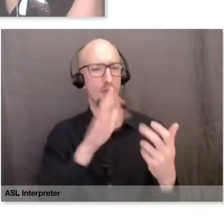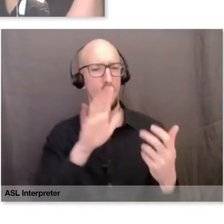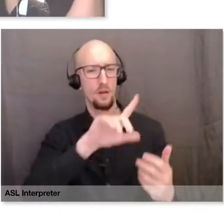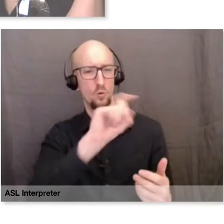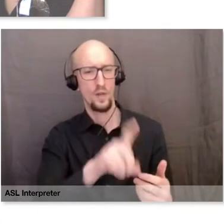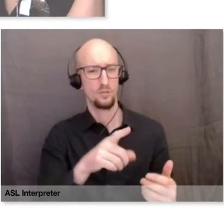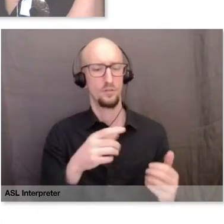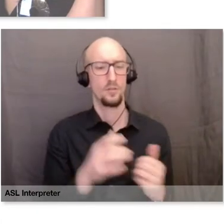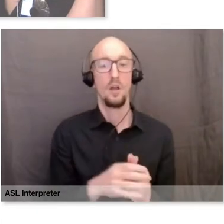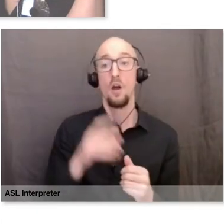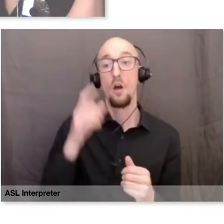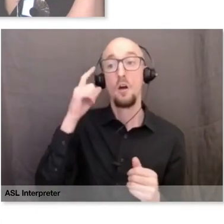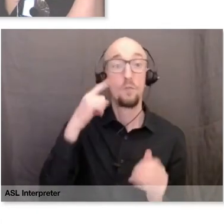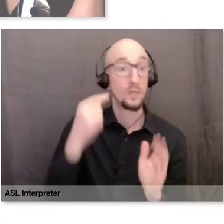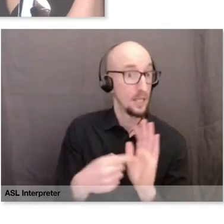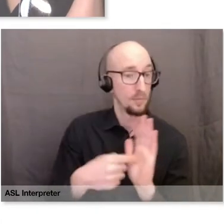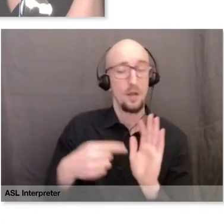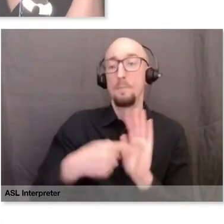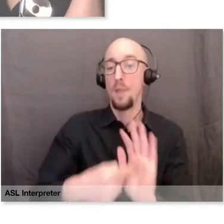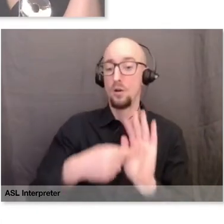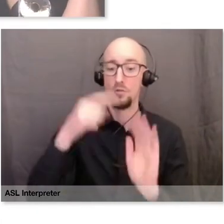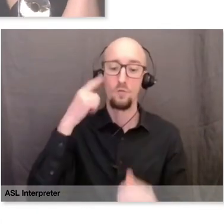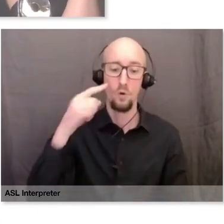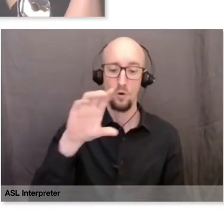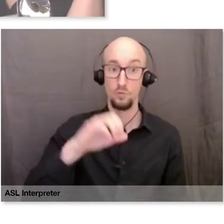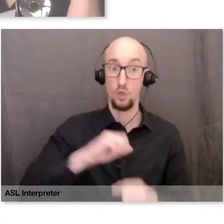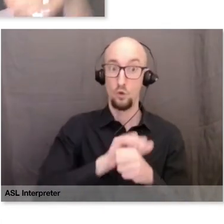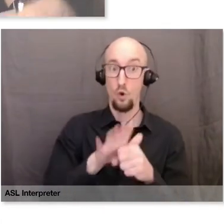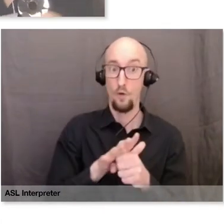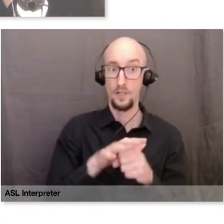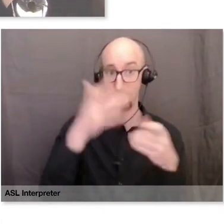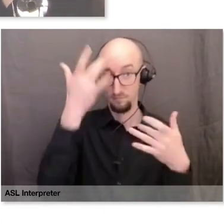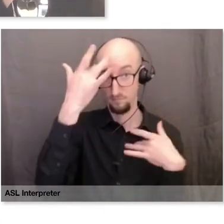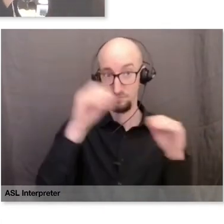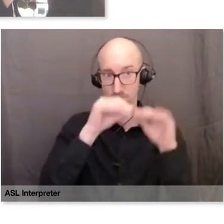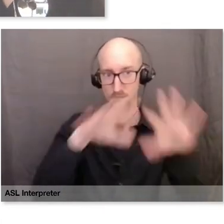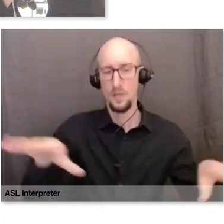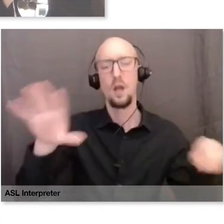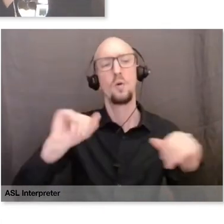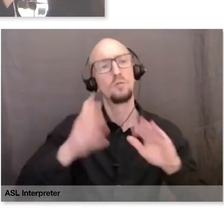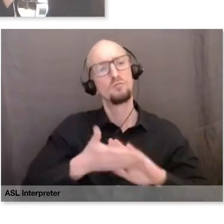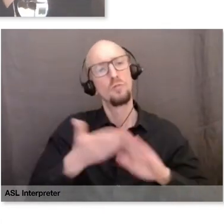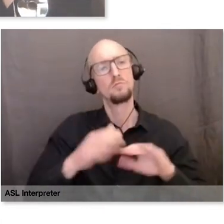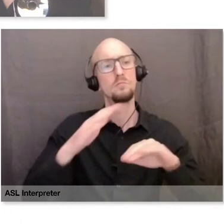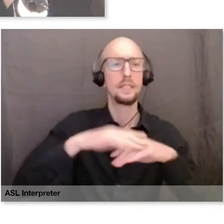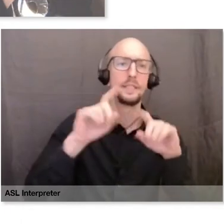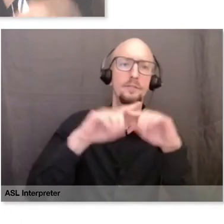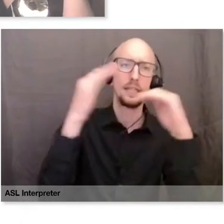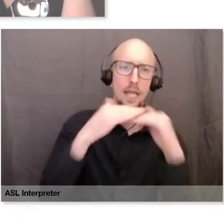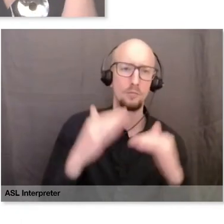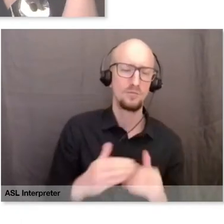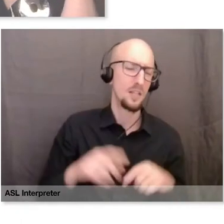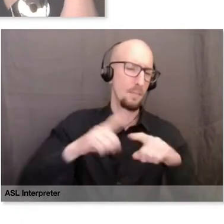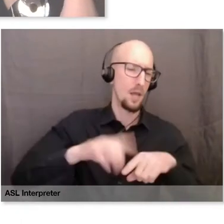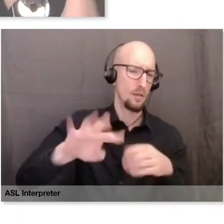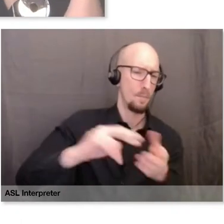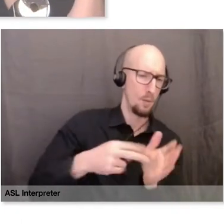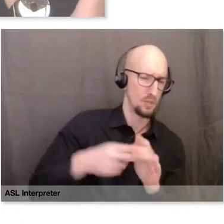for example, will be operating at various levels for different purposes. Maybe a level of